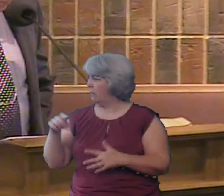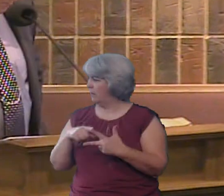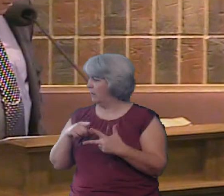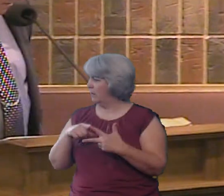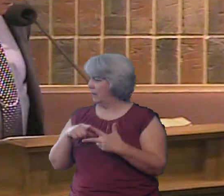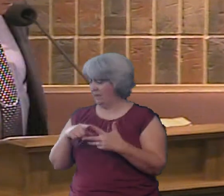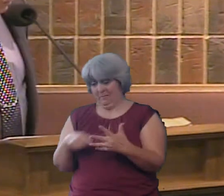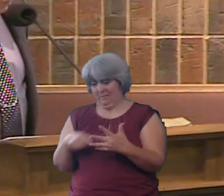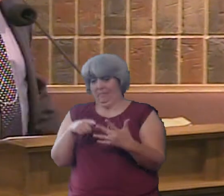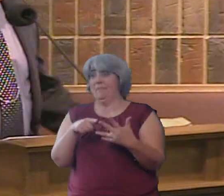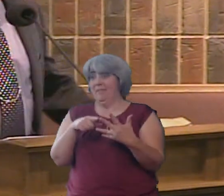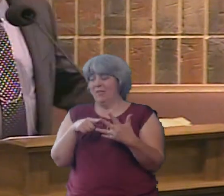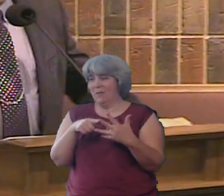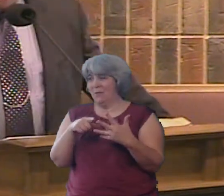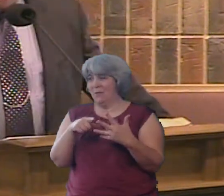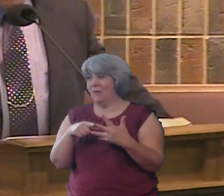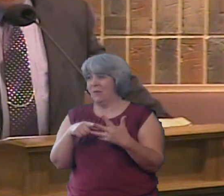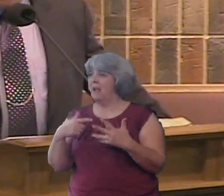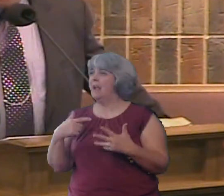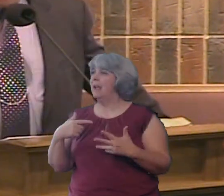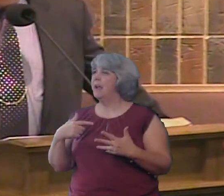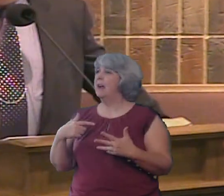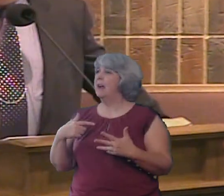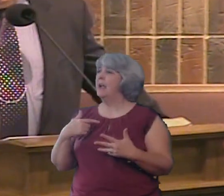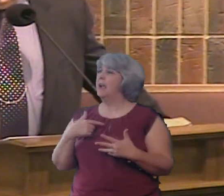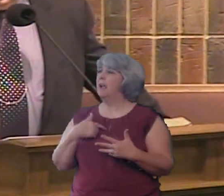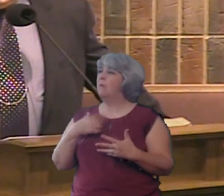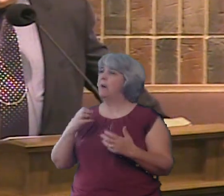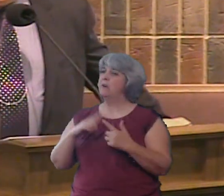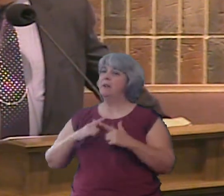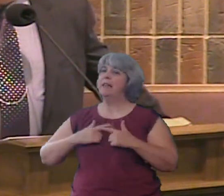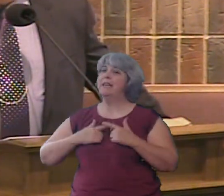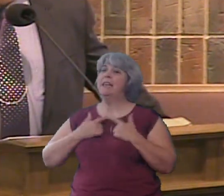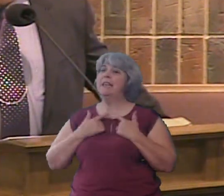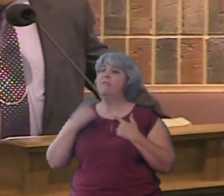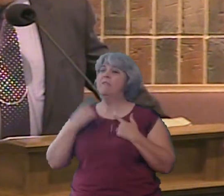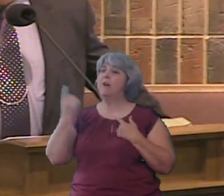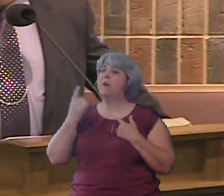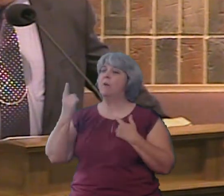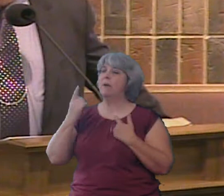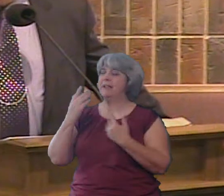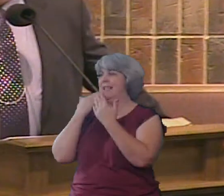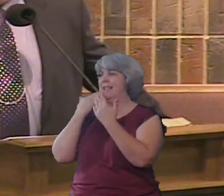And number 3, to live in thankfulness.